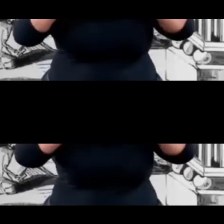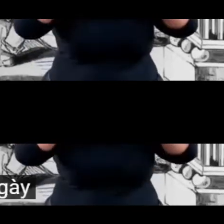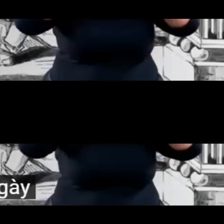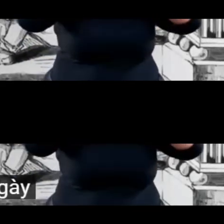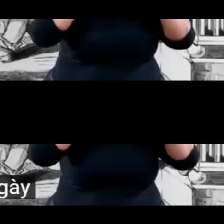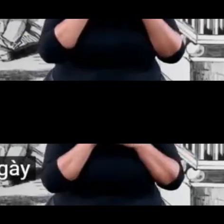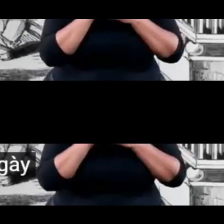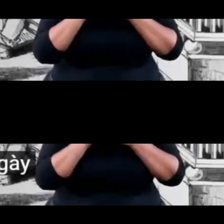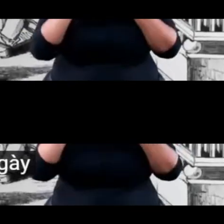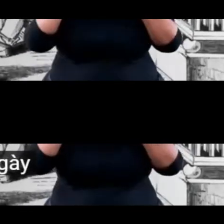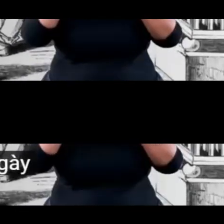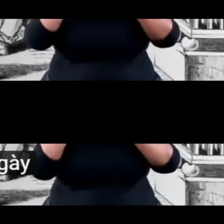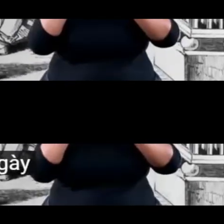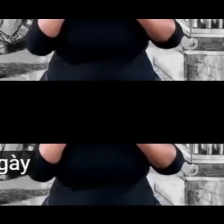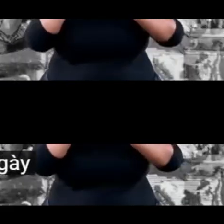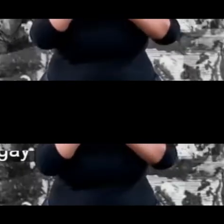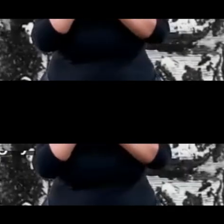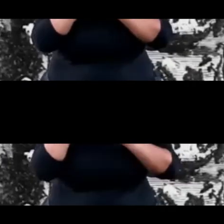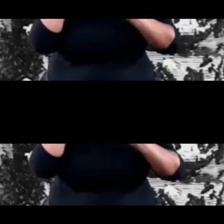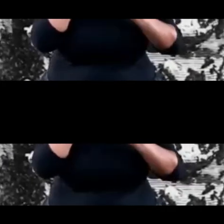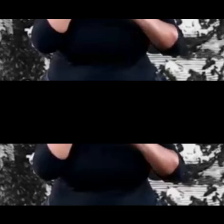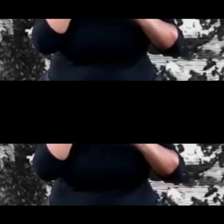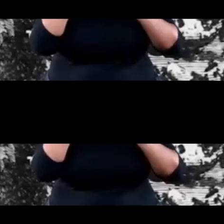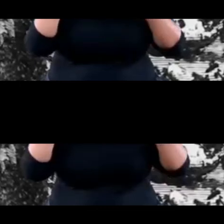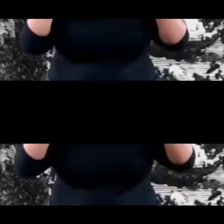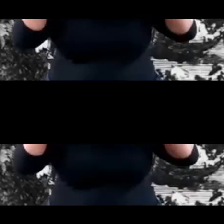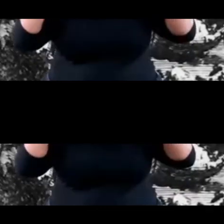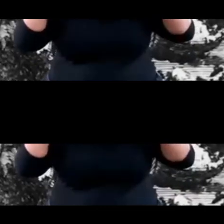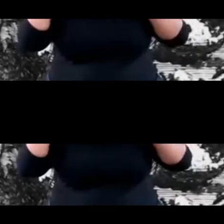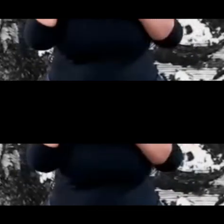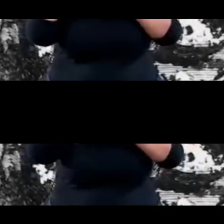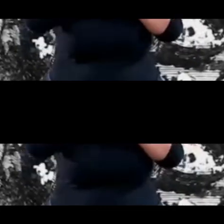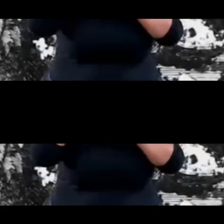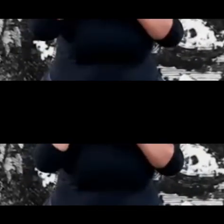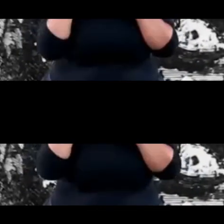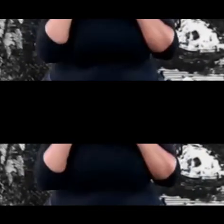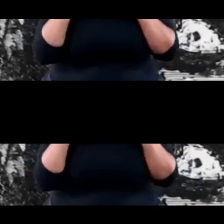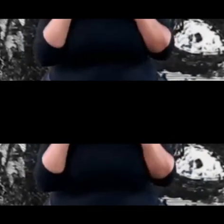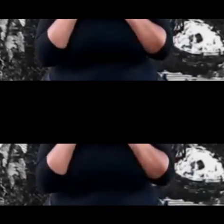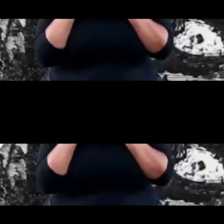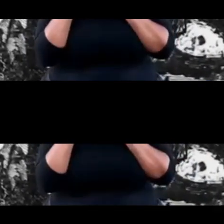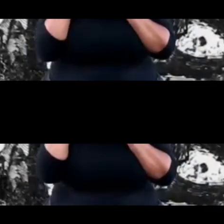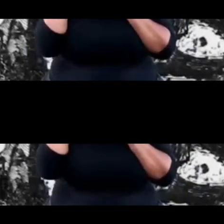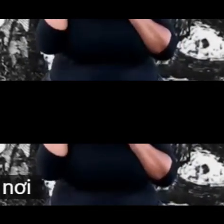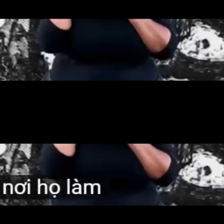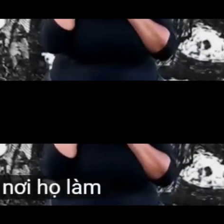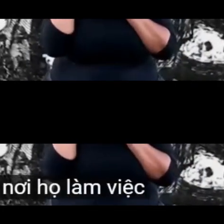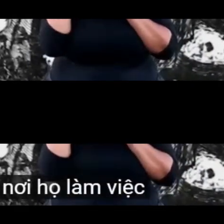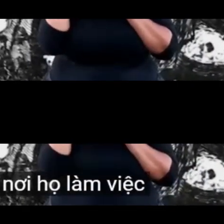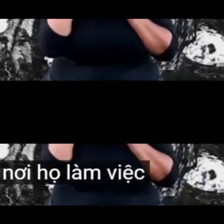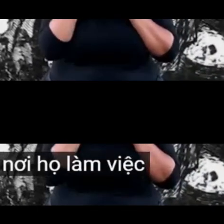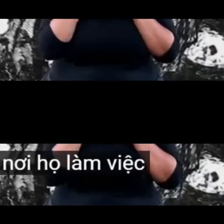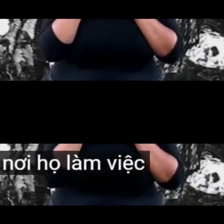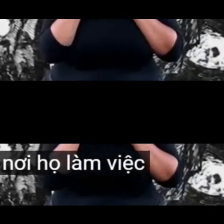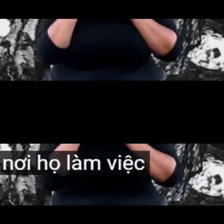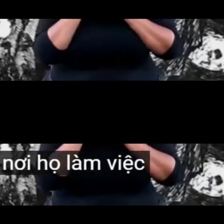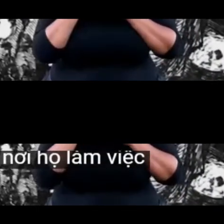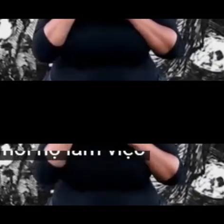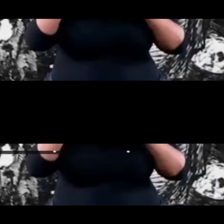of slavery increased. Many of the slaves lived in very small houses near the fields where they worked on